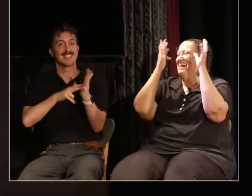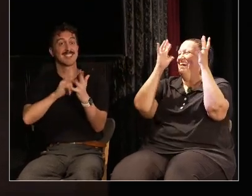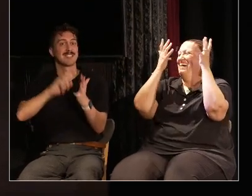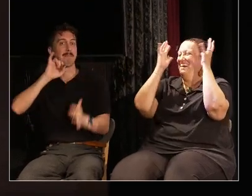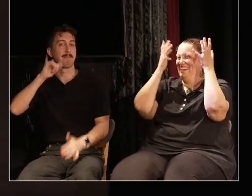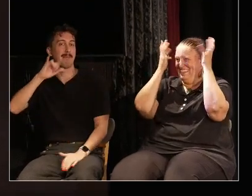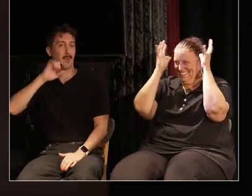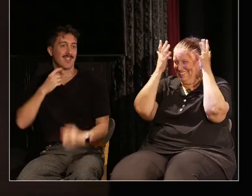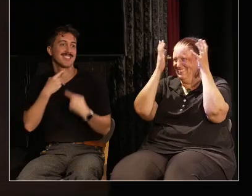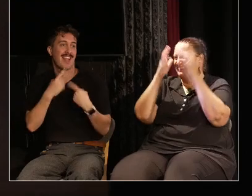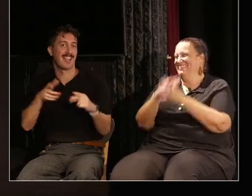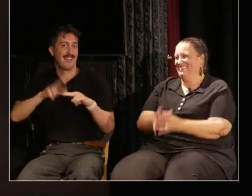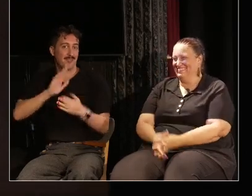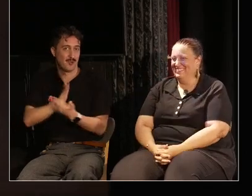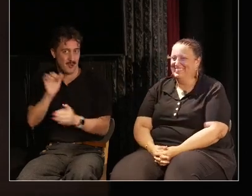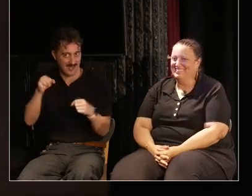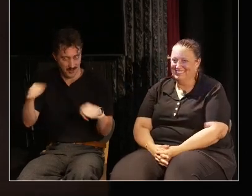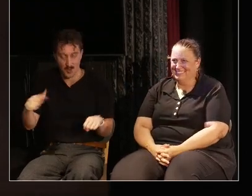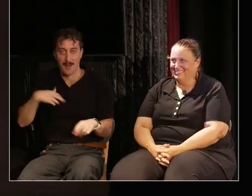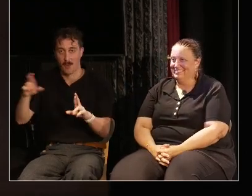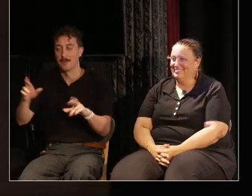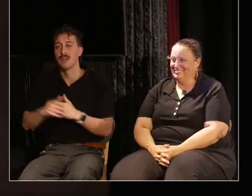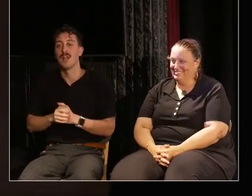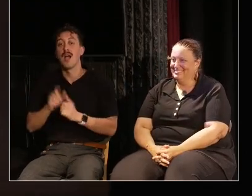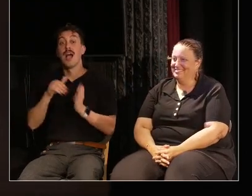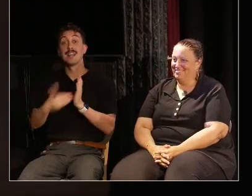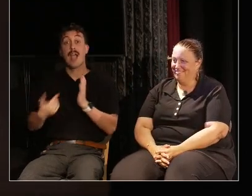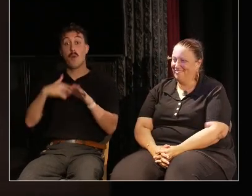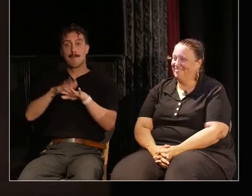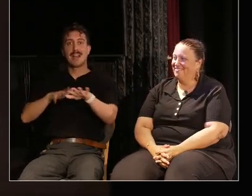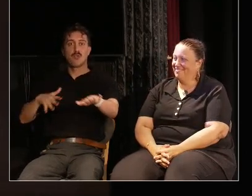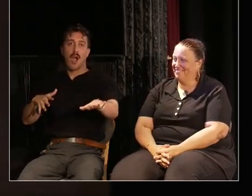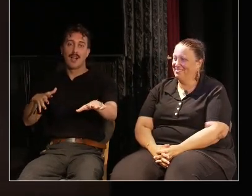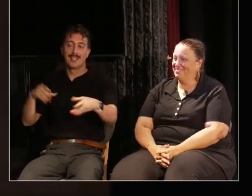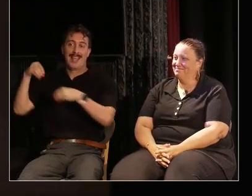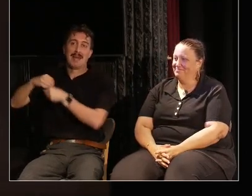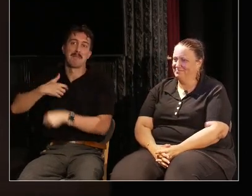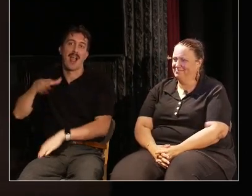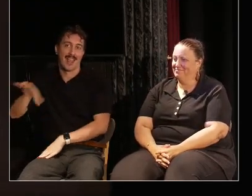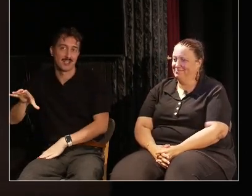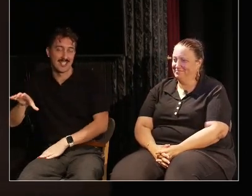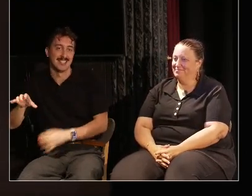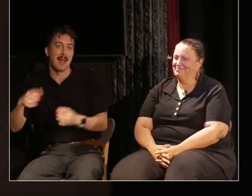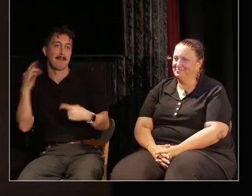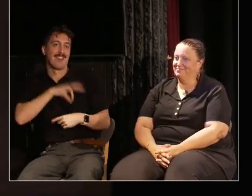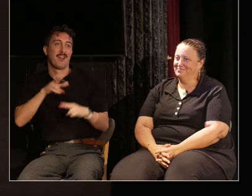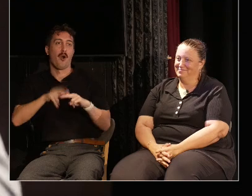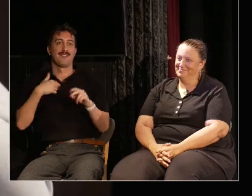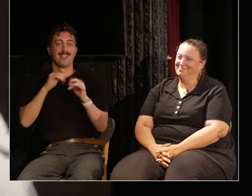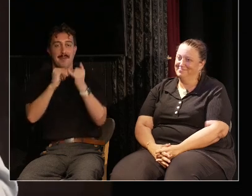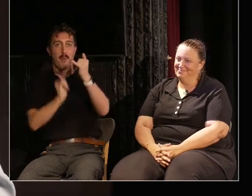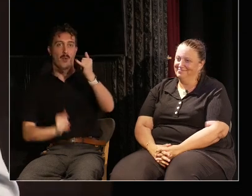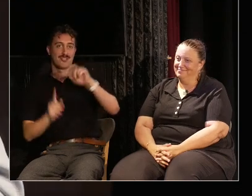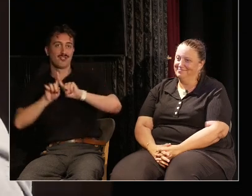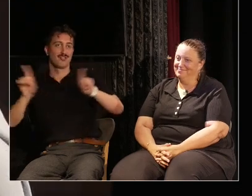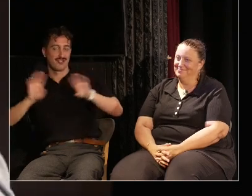And I'm also delighted now that the Mardi Gras is pretty much entirely in my electorate. That is the other big benefit of the redistribution. I've got to say, in